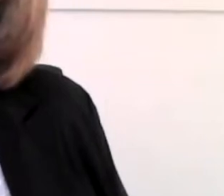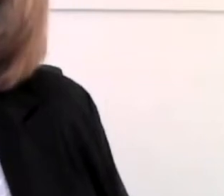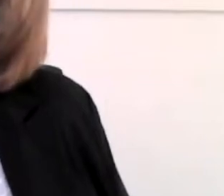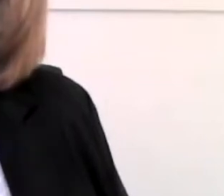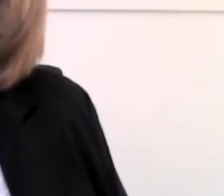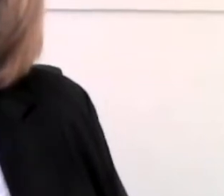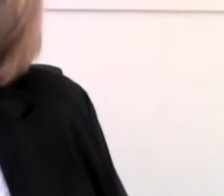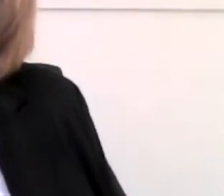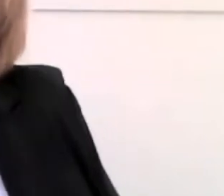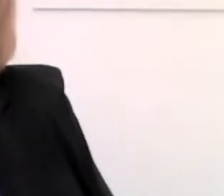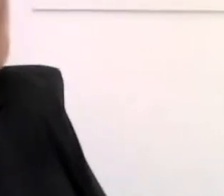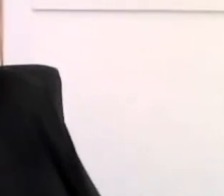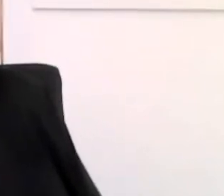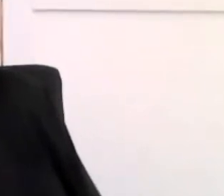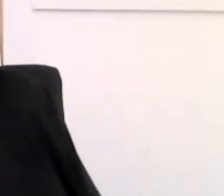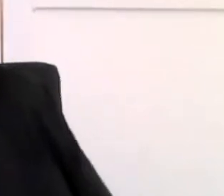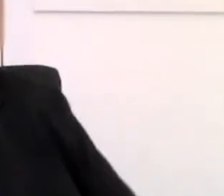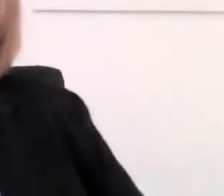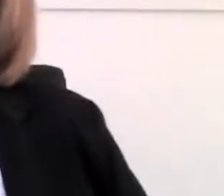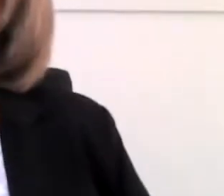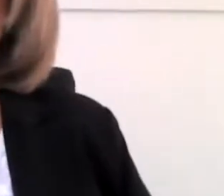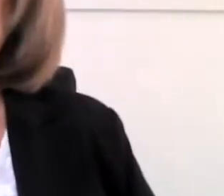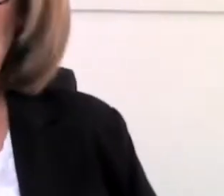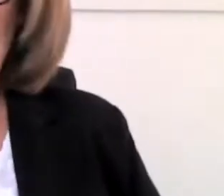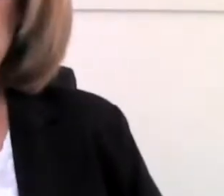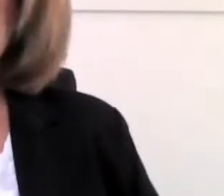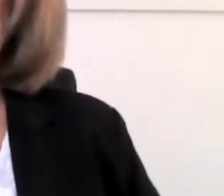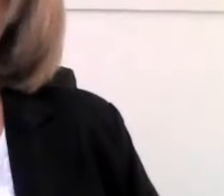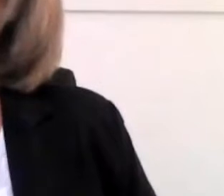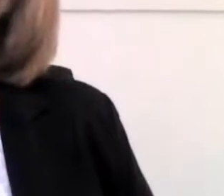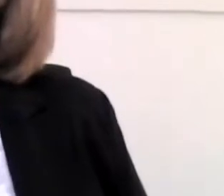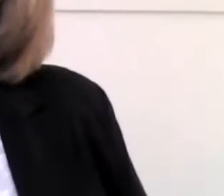Krista? I need to get back to my PowerPoint. There we go. Okay.